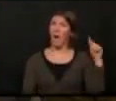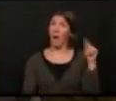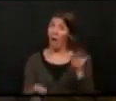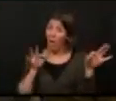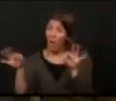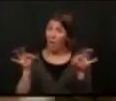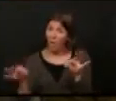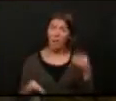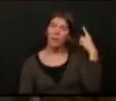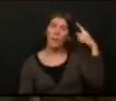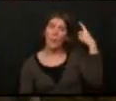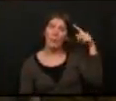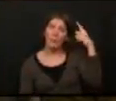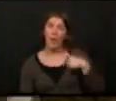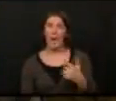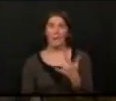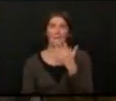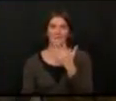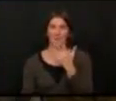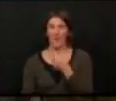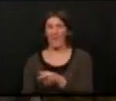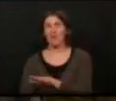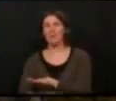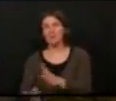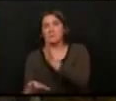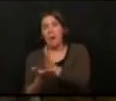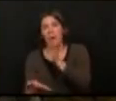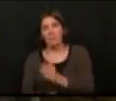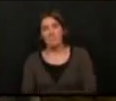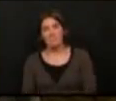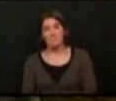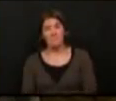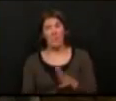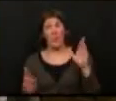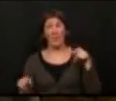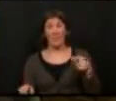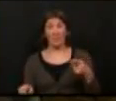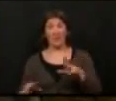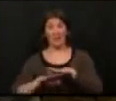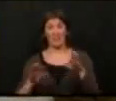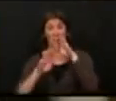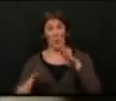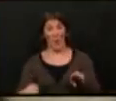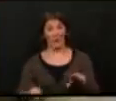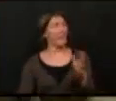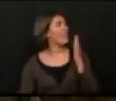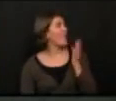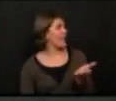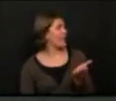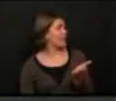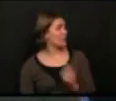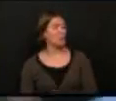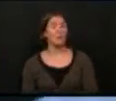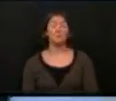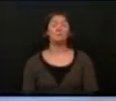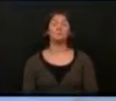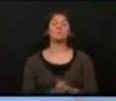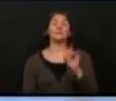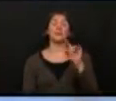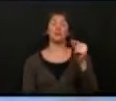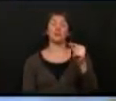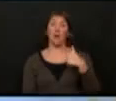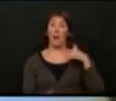as soon as possible, preferably not even happen on this Thursday. Thank you, Ms. Mills. Thank you. Hopefully, the